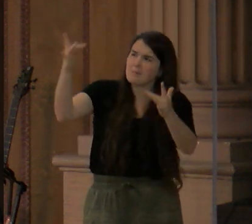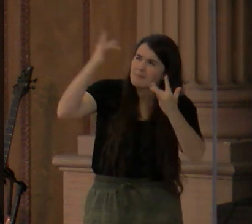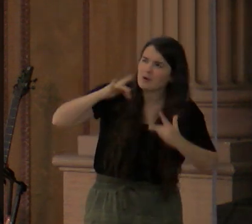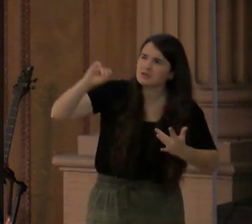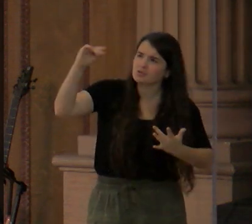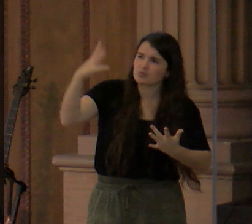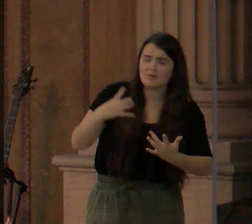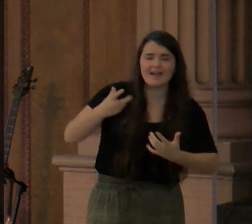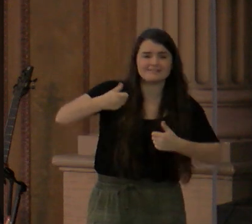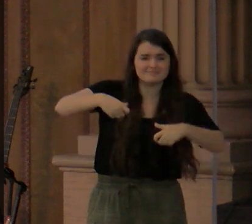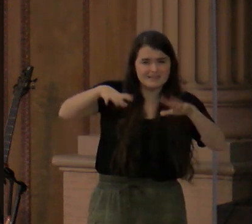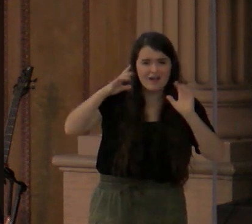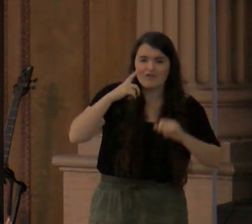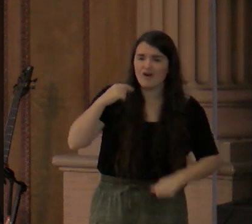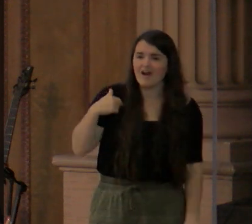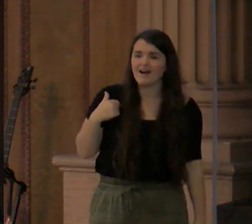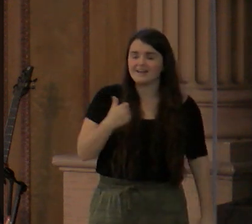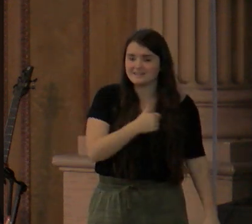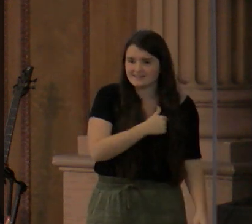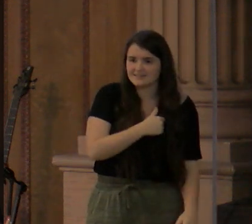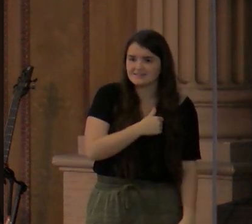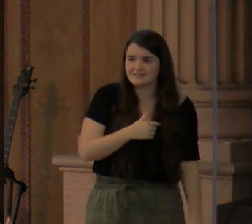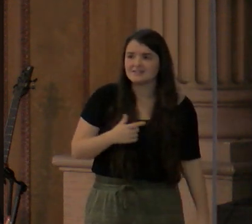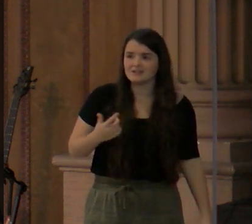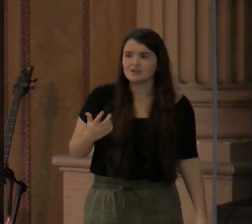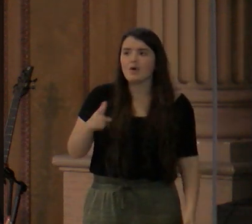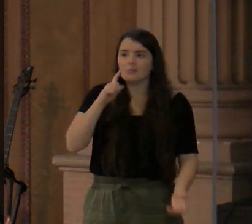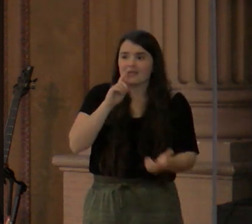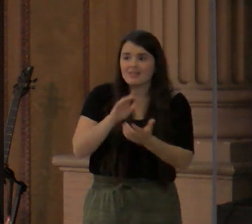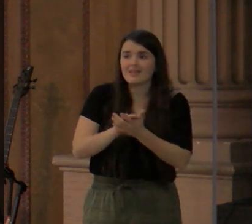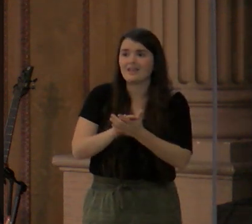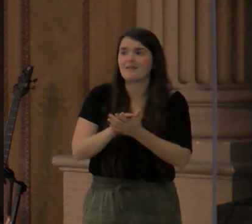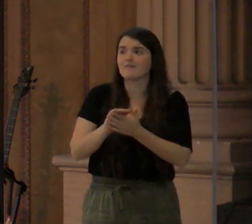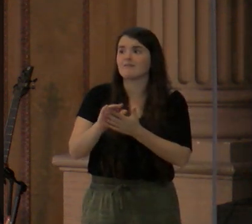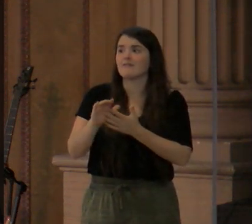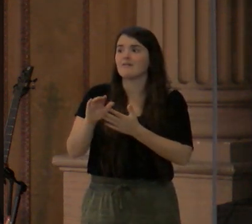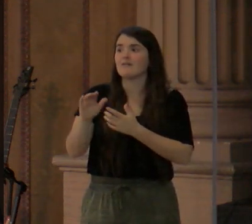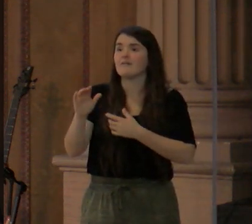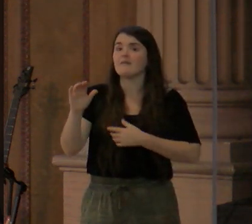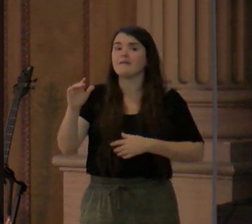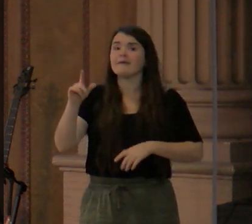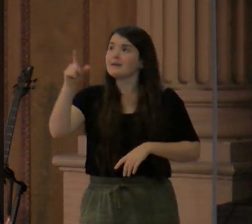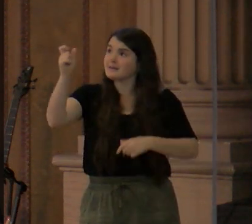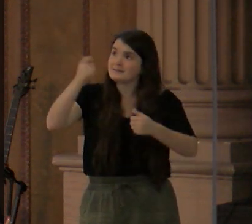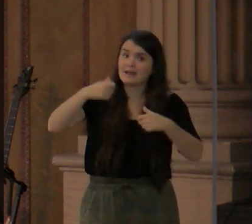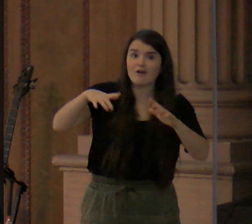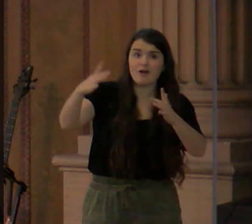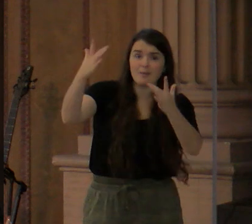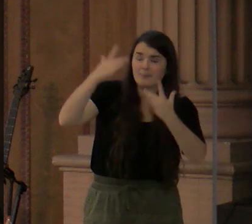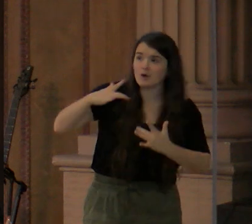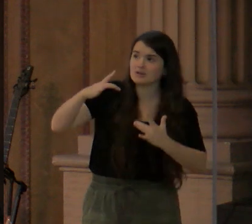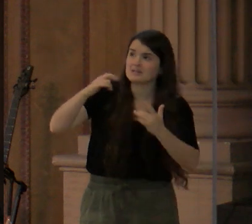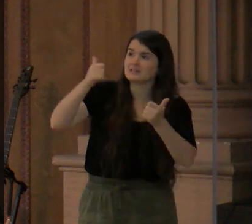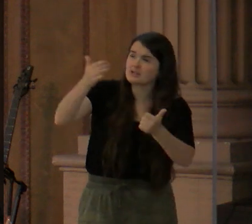son coming to die was for our good, we can also believe that when he tells us to do something, that's for our good as well.